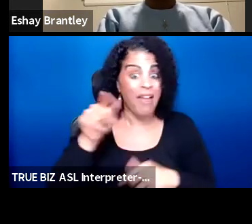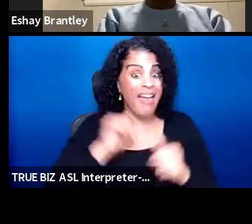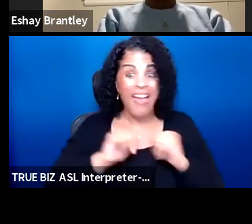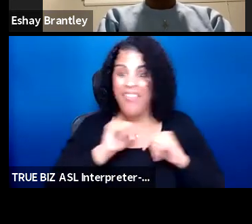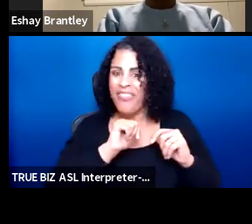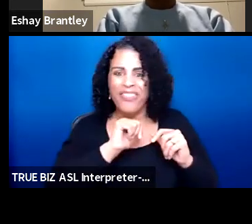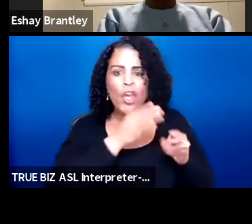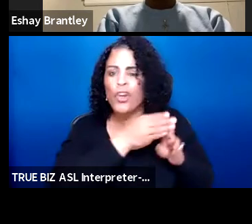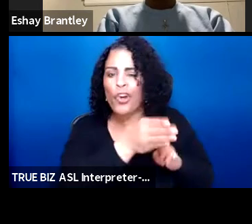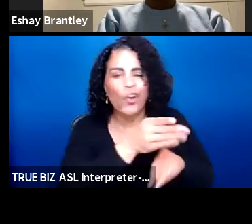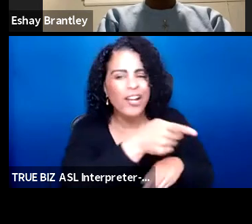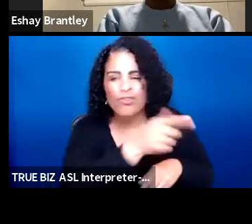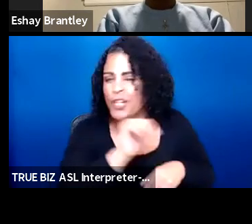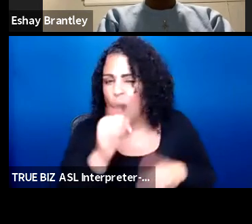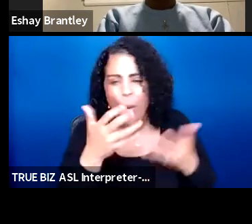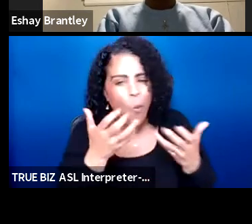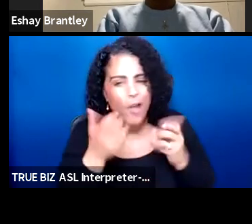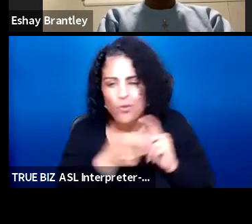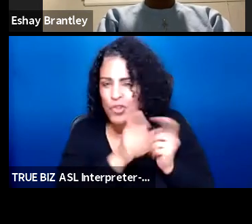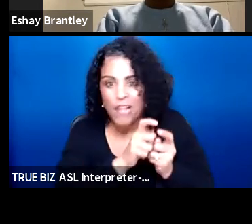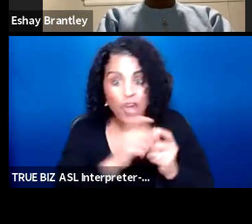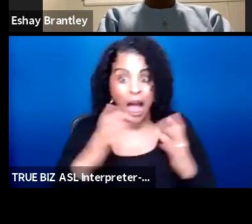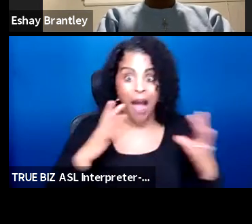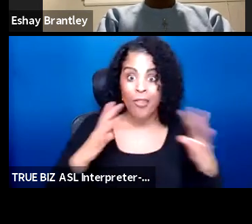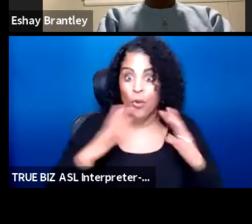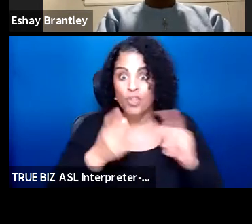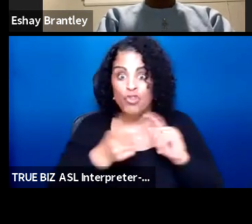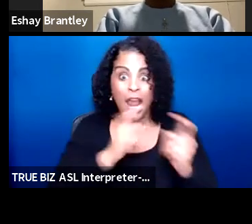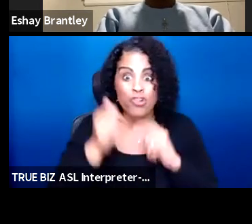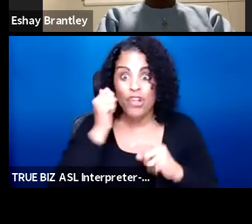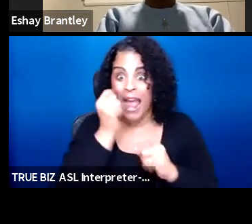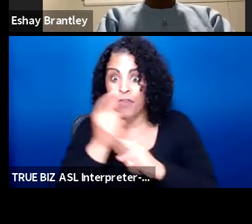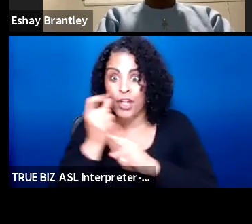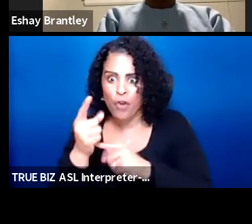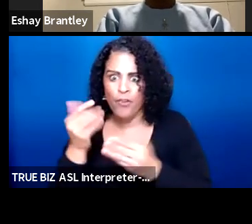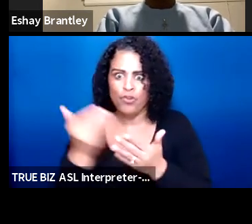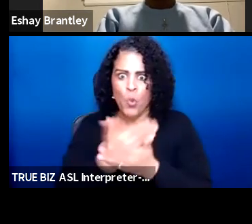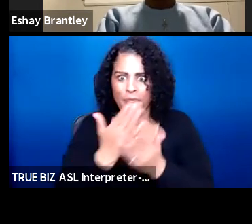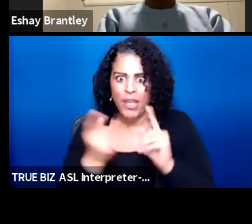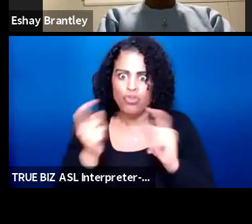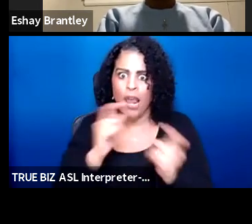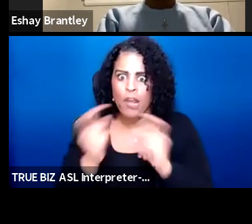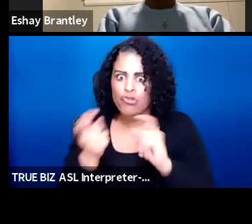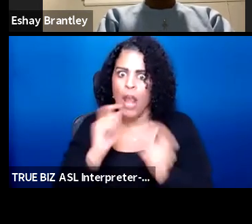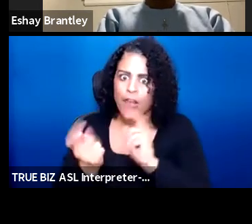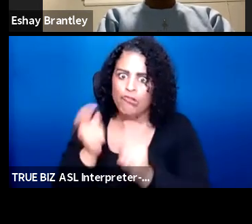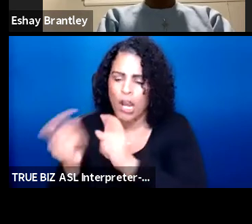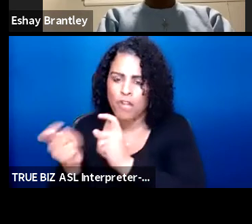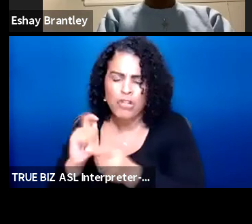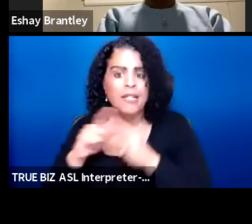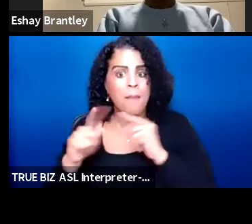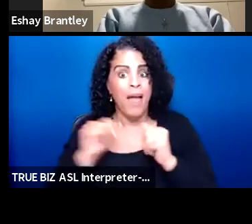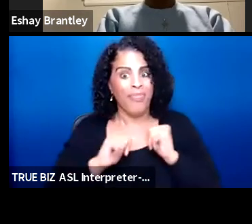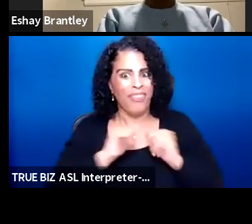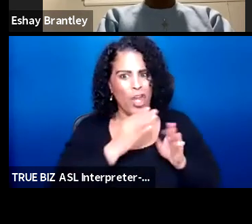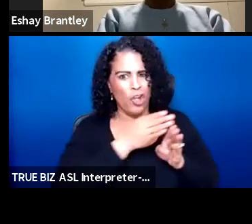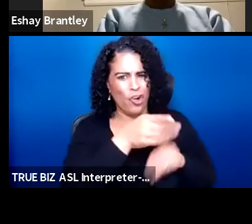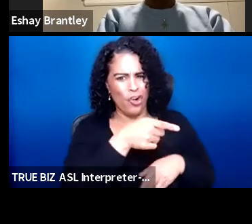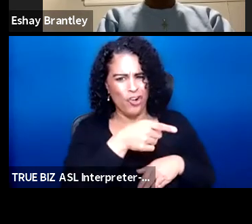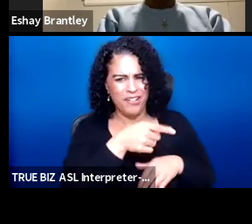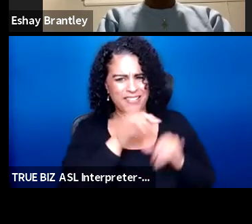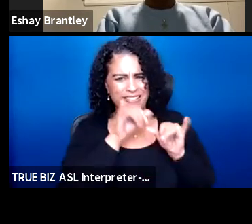to change. Hollywood has been constantly changing every year. There's a new thing that comes back to change and constantly does this. But theater constantly stays